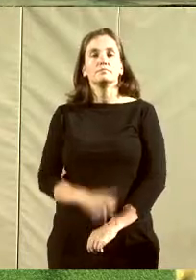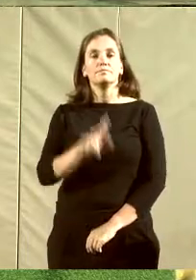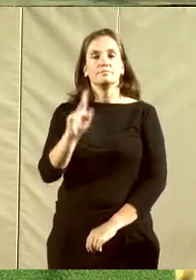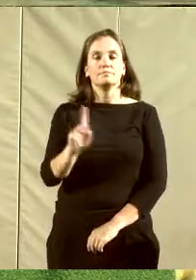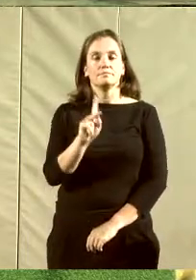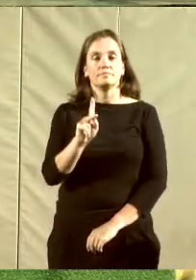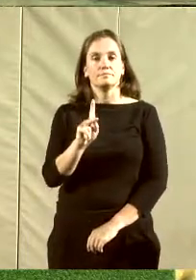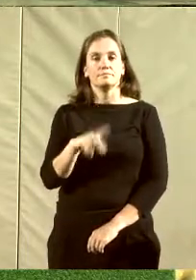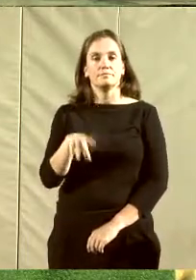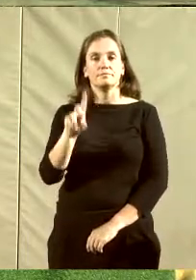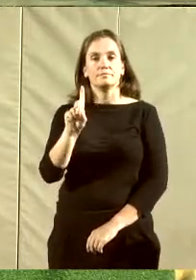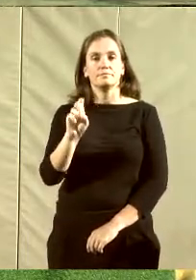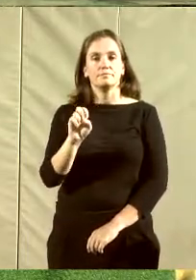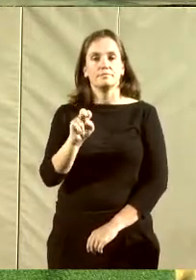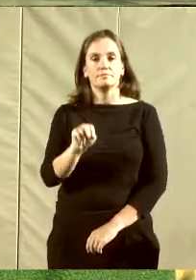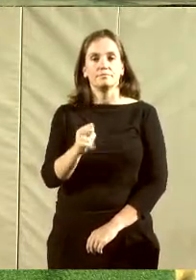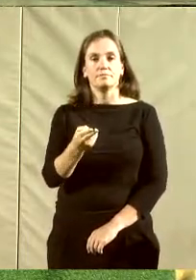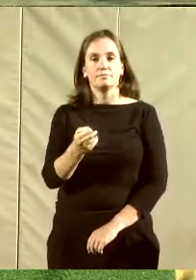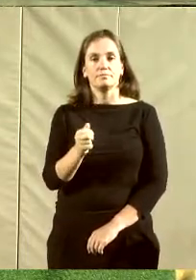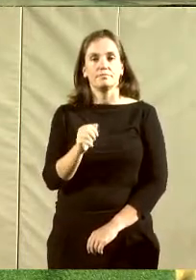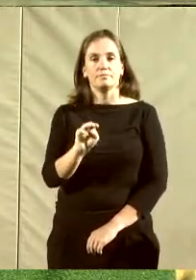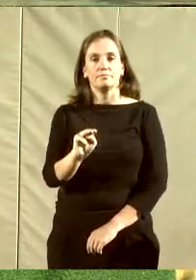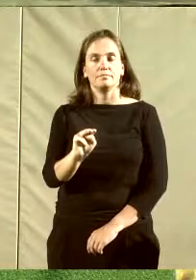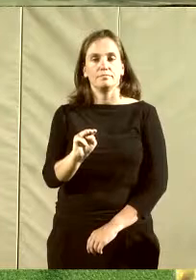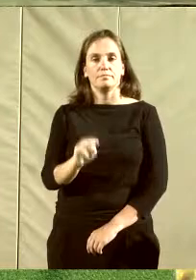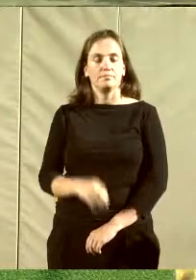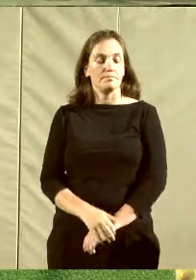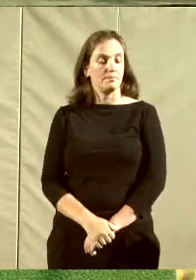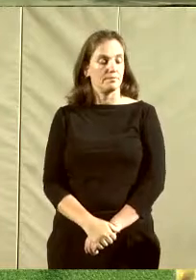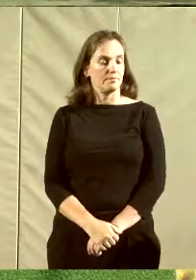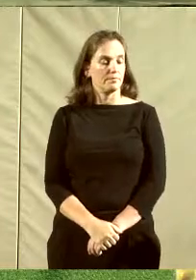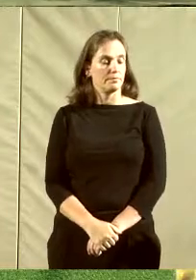Keaton Alexander Denham.